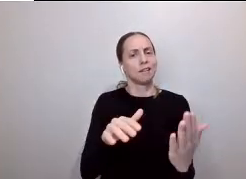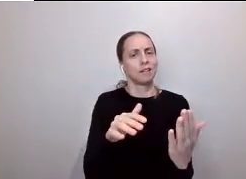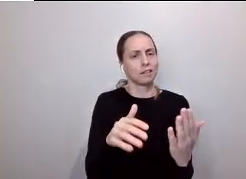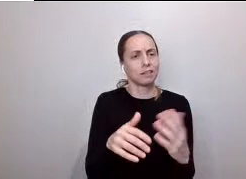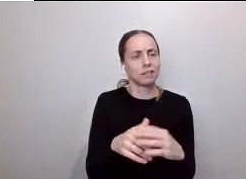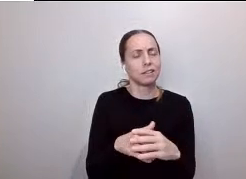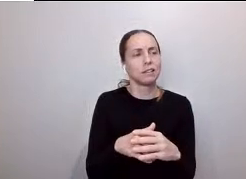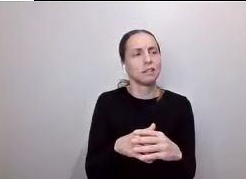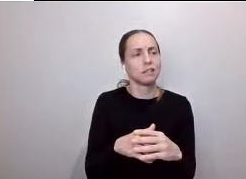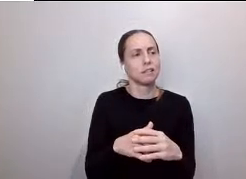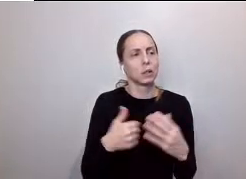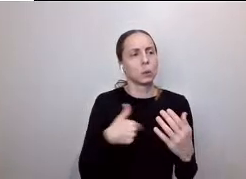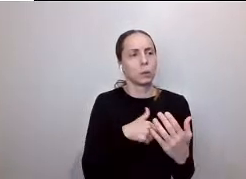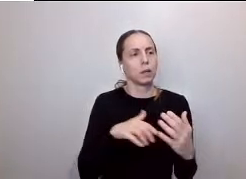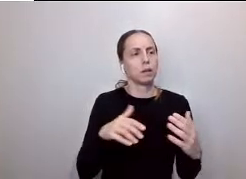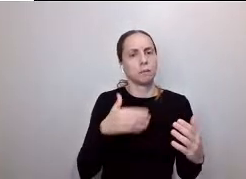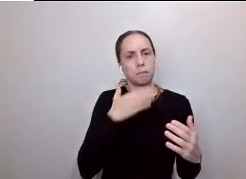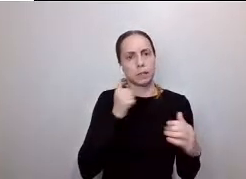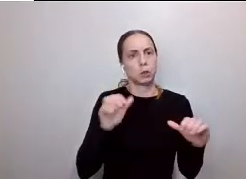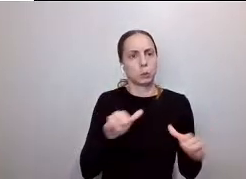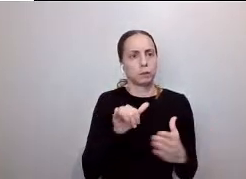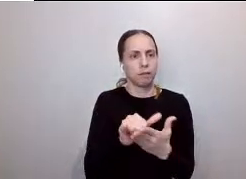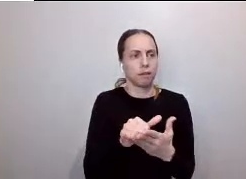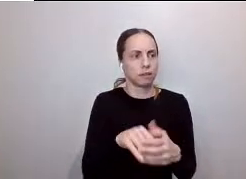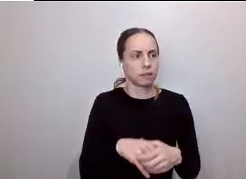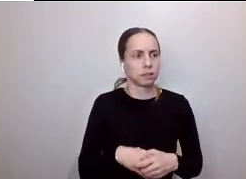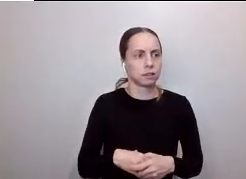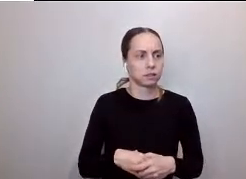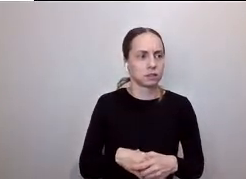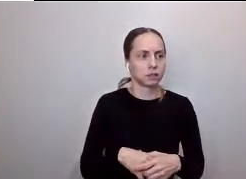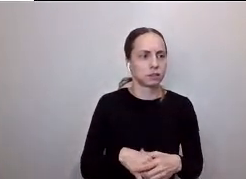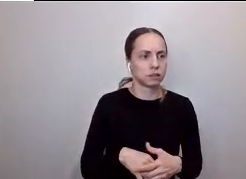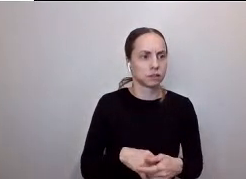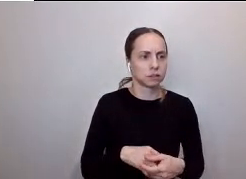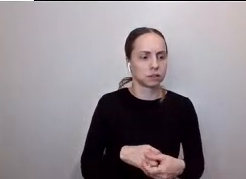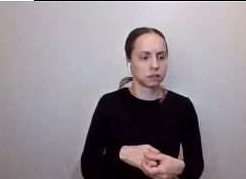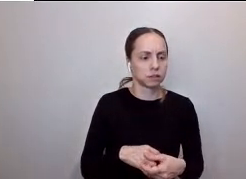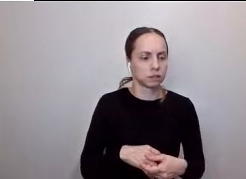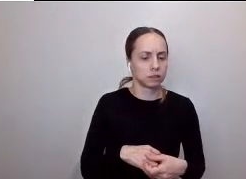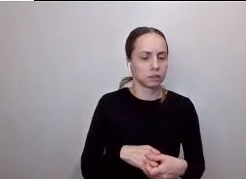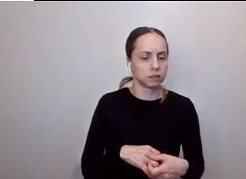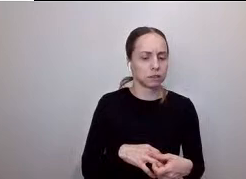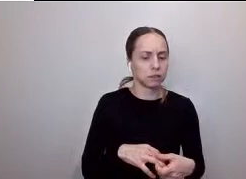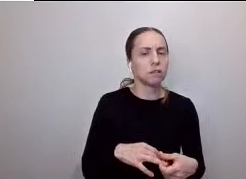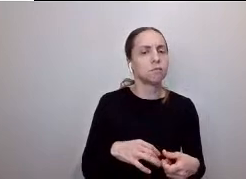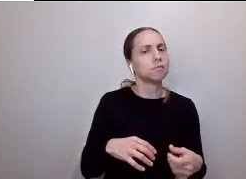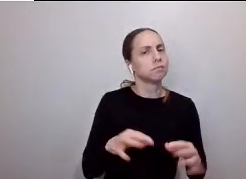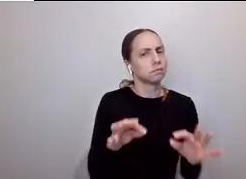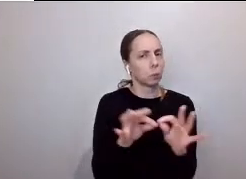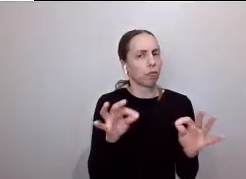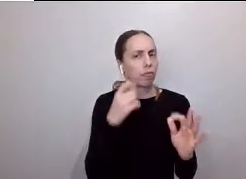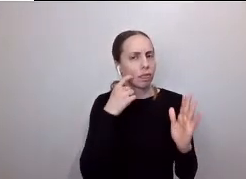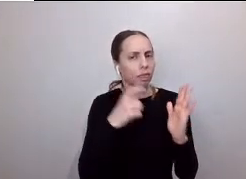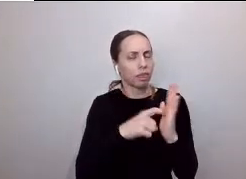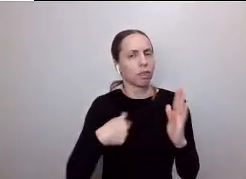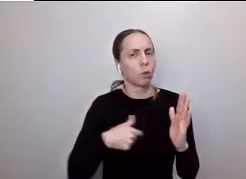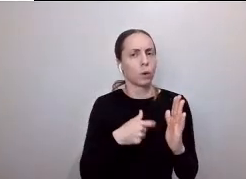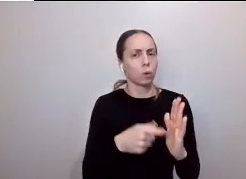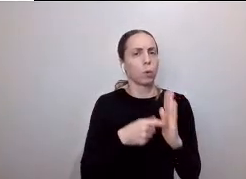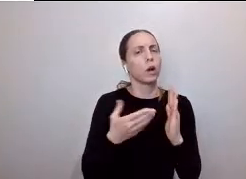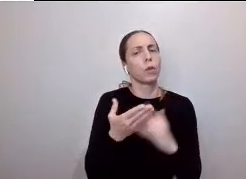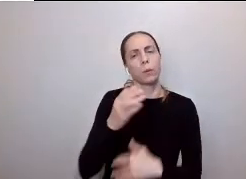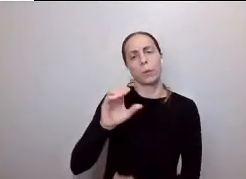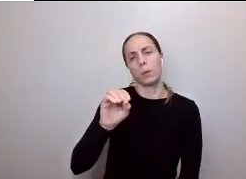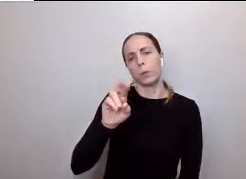it. Also, I think it's worth noticing that we've actually required ourselves to do it through ordinance. We've